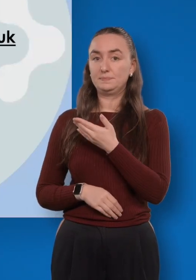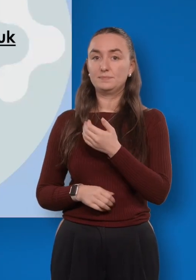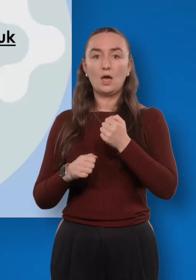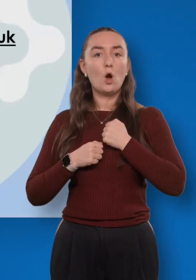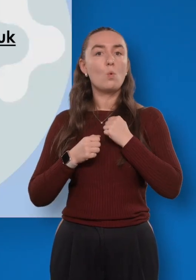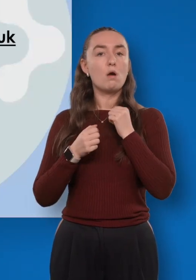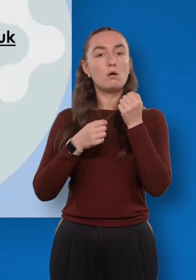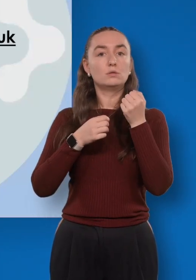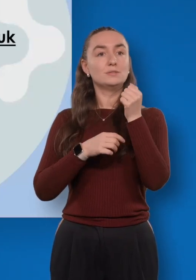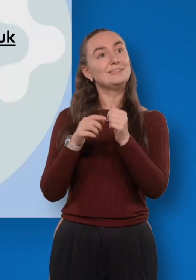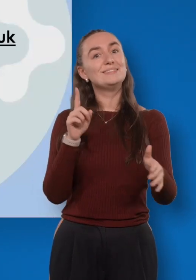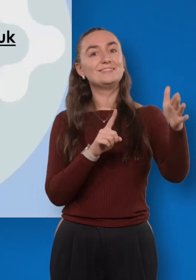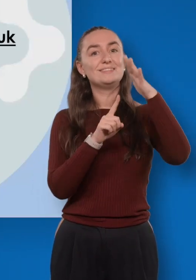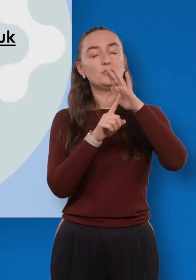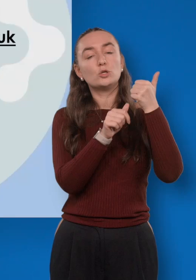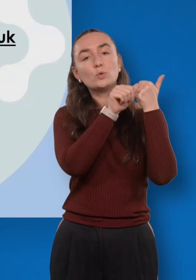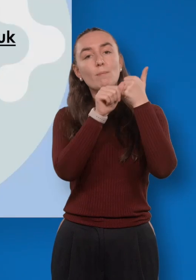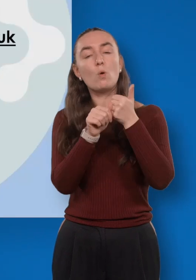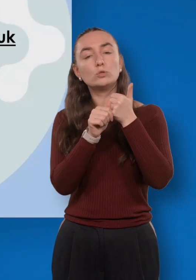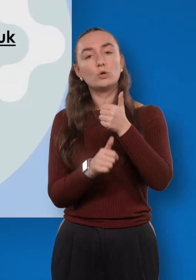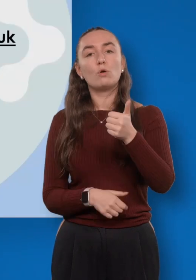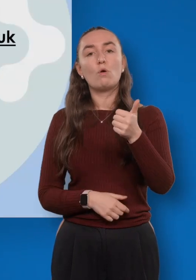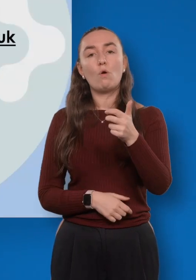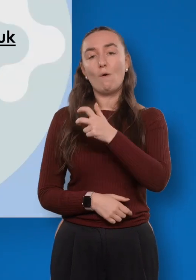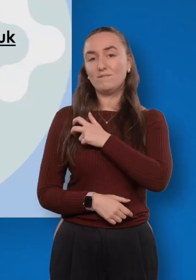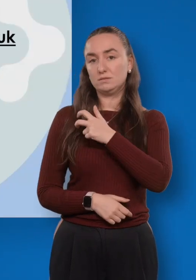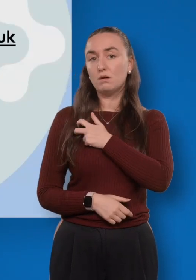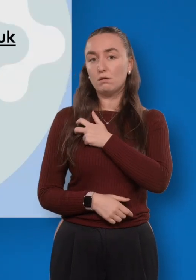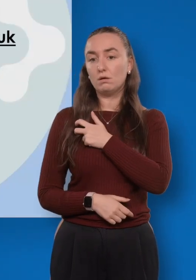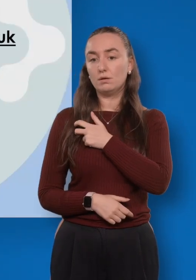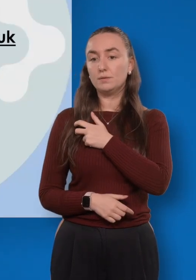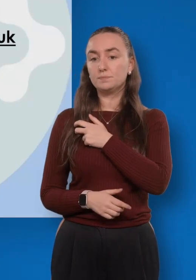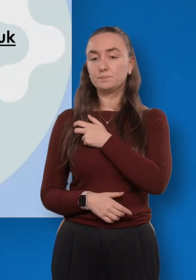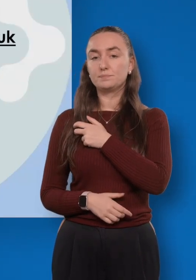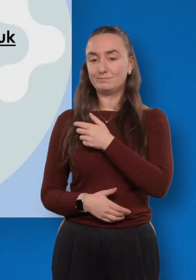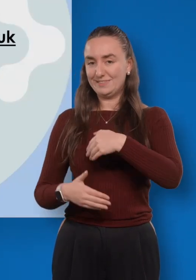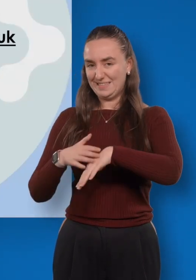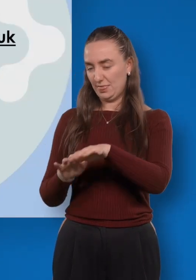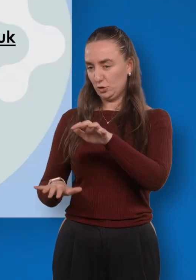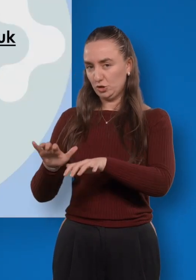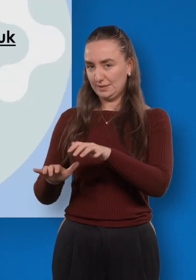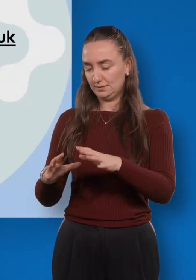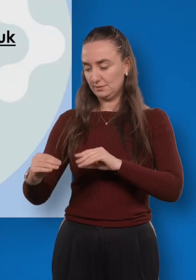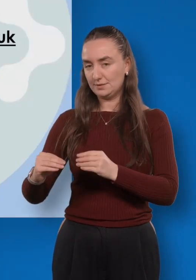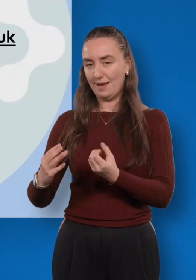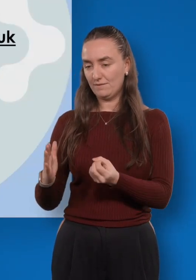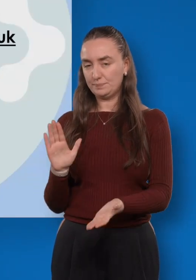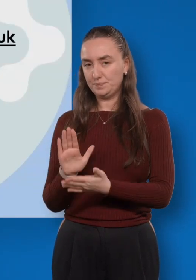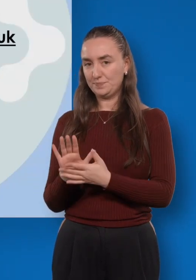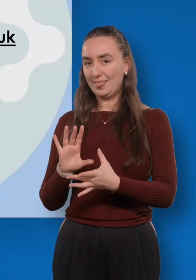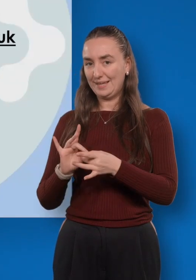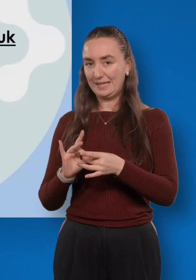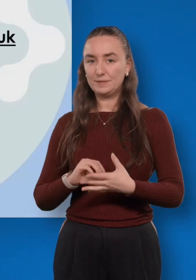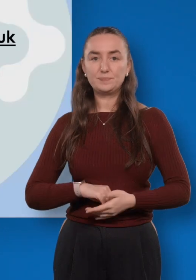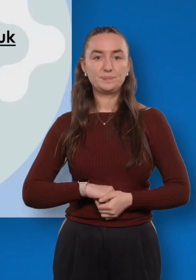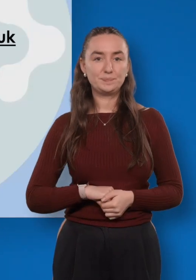here, support officer, has put on the chat. And this